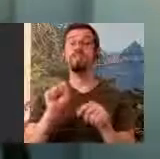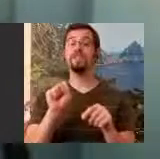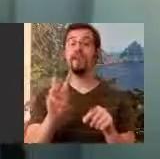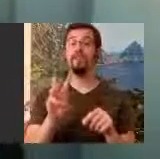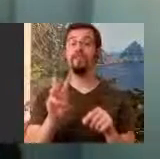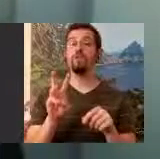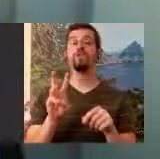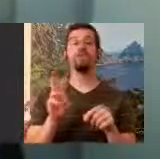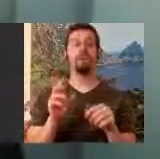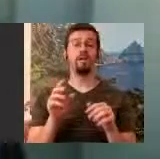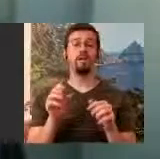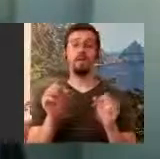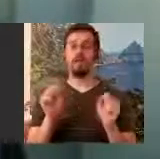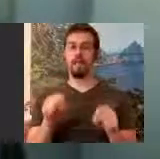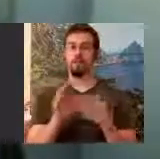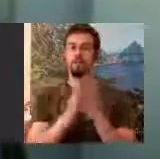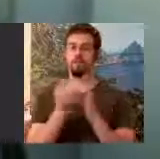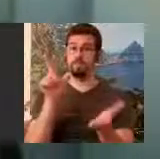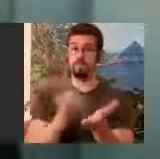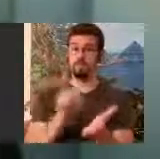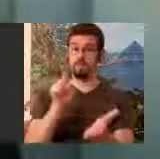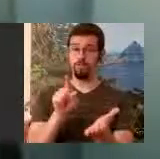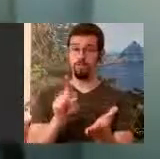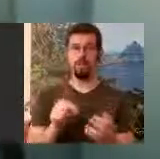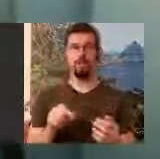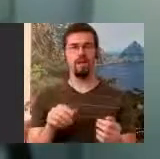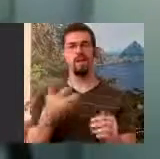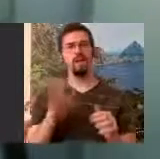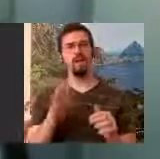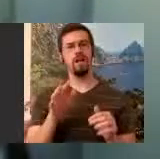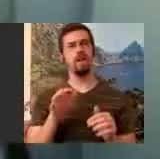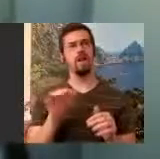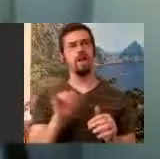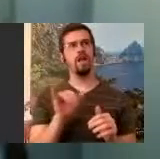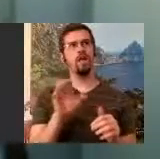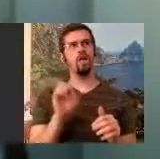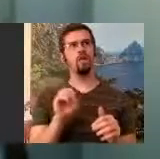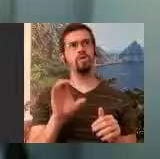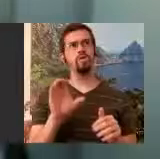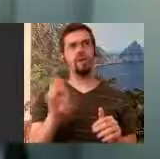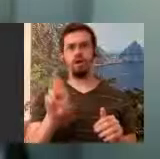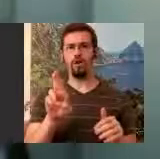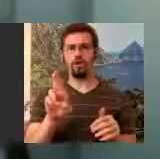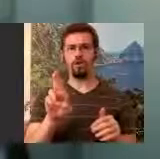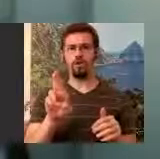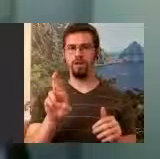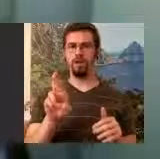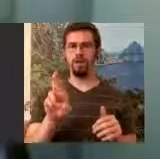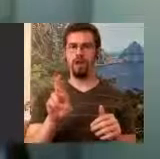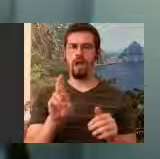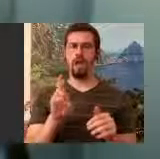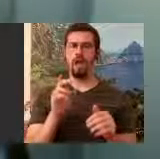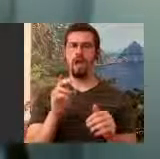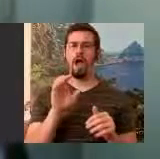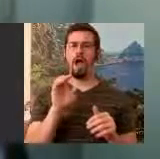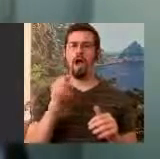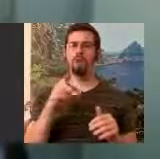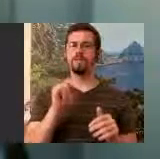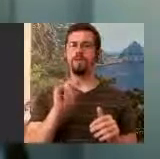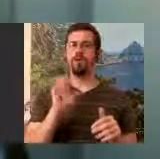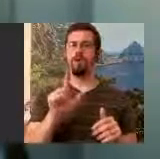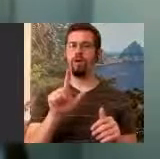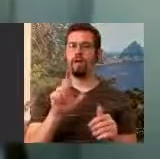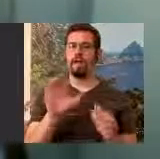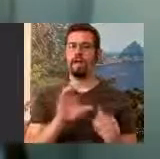right? Exactly. Yeah. Yeah, like, for example, I'm sure everybody else out there who's maybe new to this idea, perhaps you've